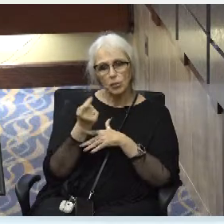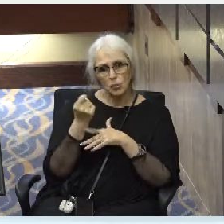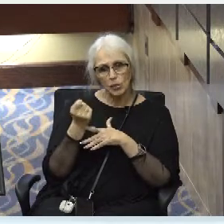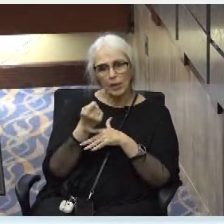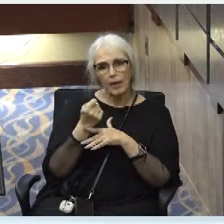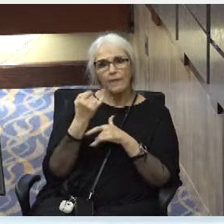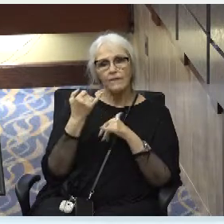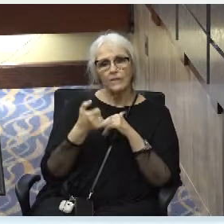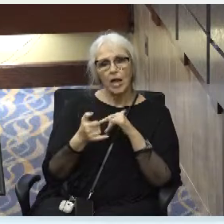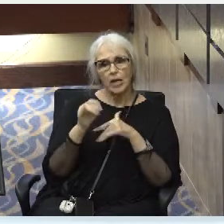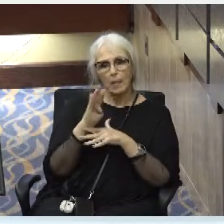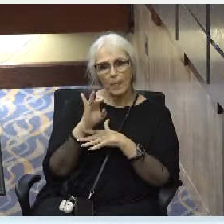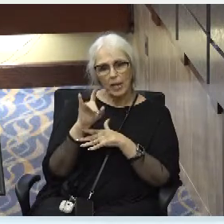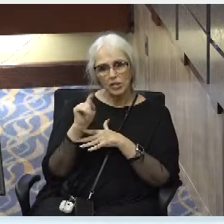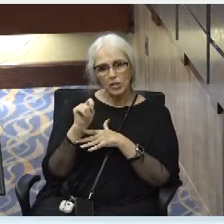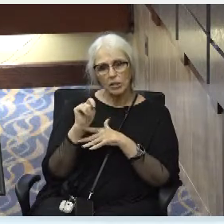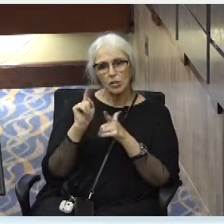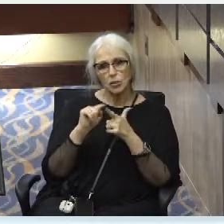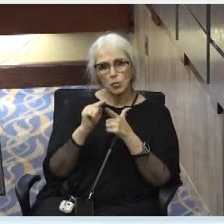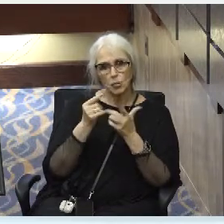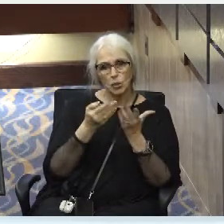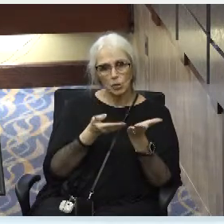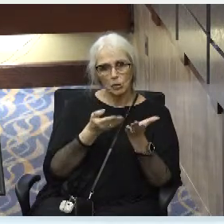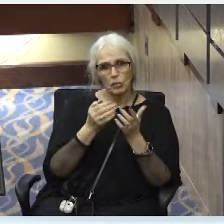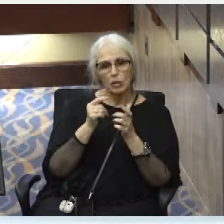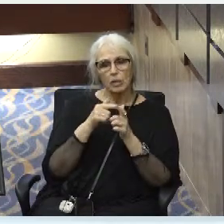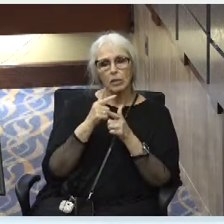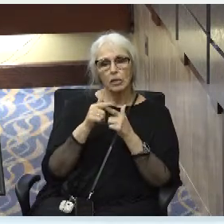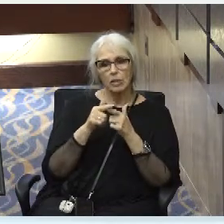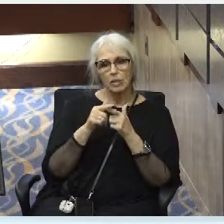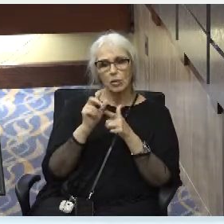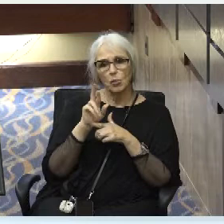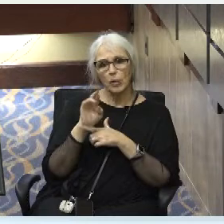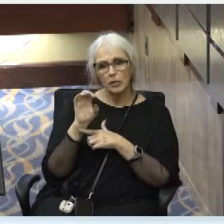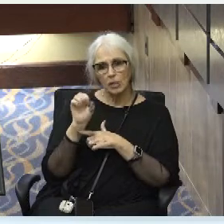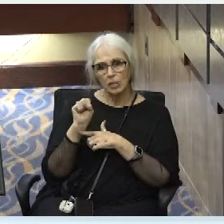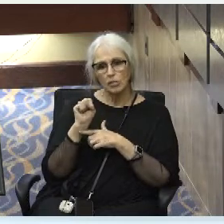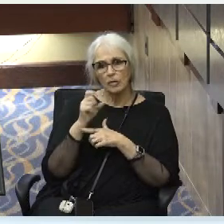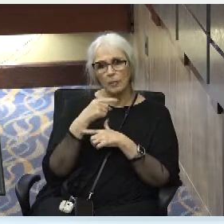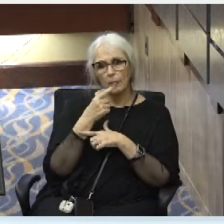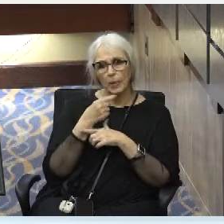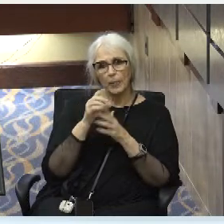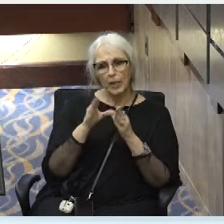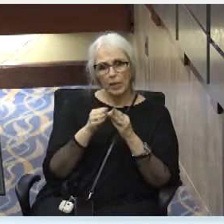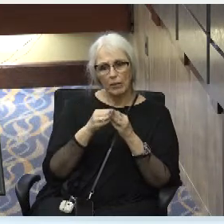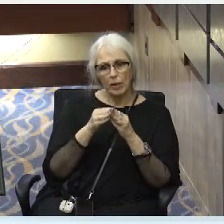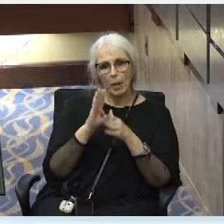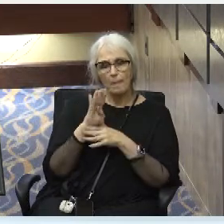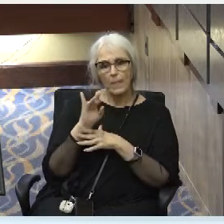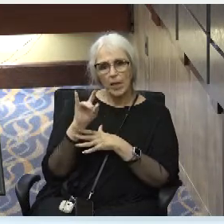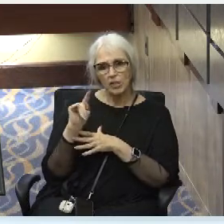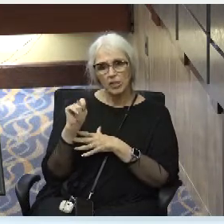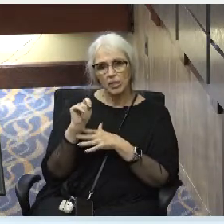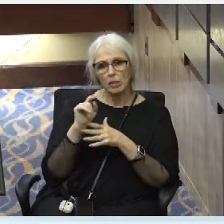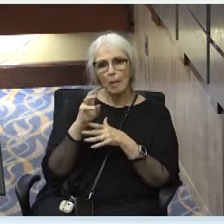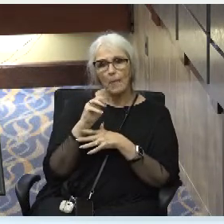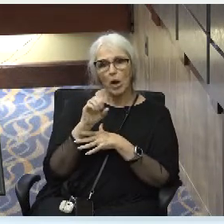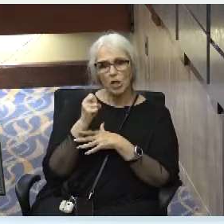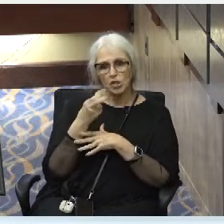the filed budget to you. And then we'll have the resolution setting the date for the public hearing and vote on the budget, which will be August